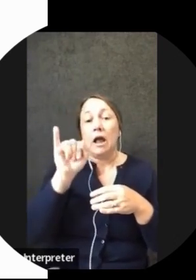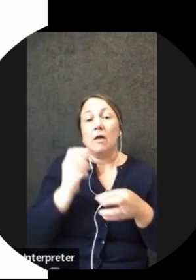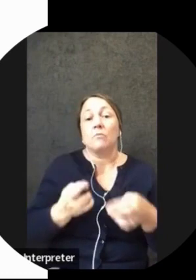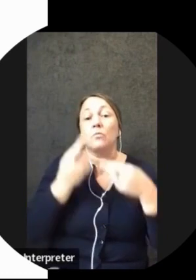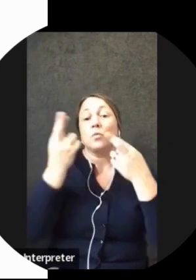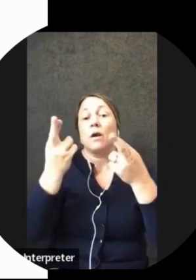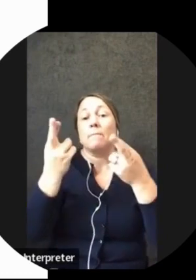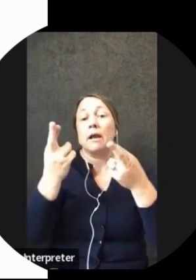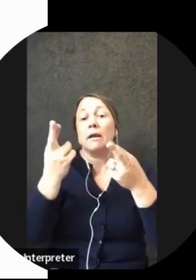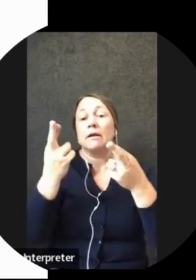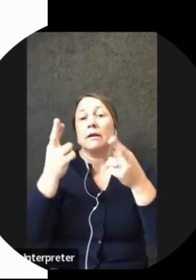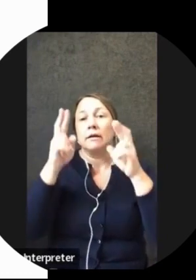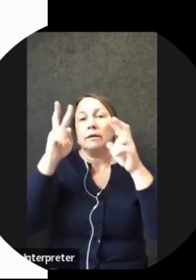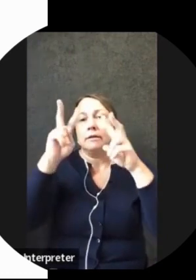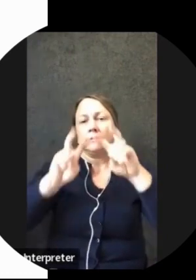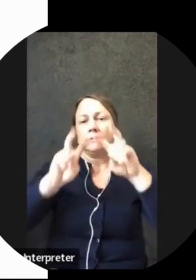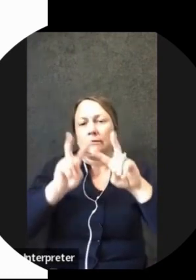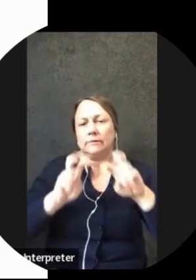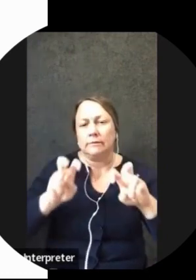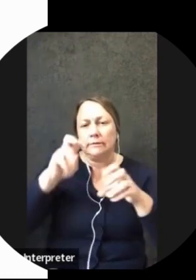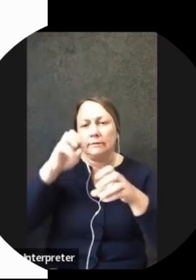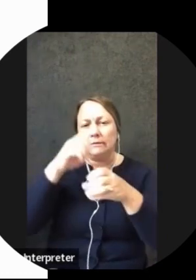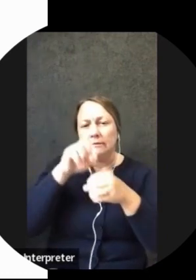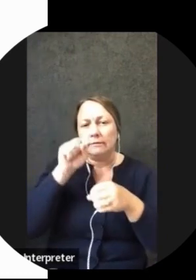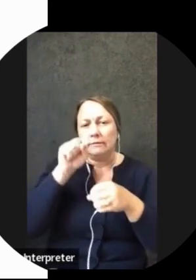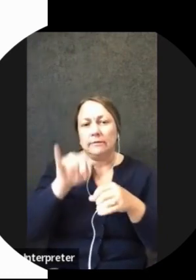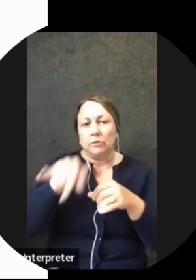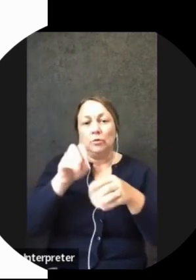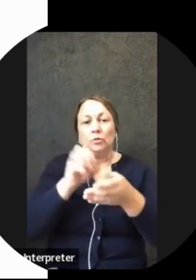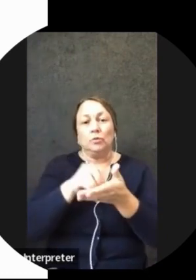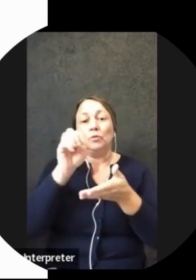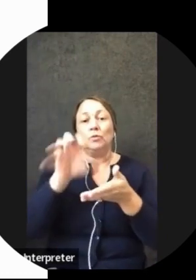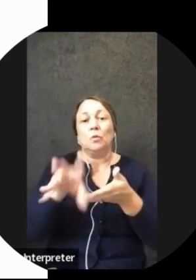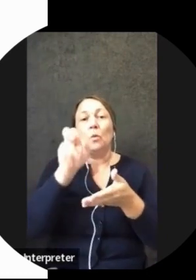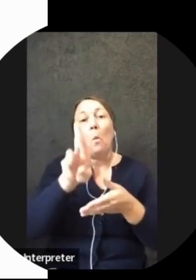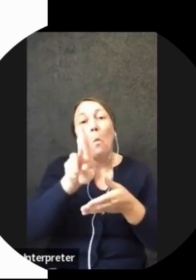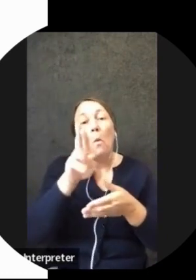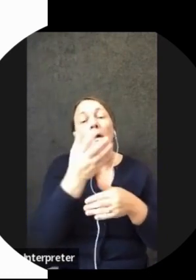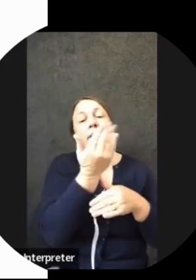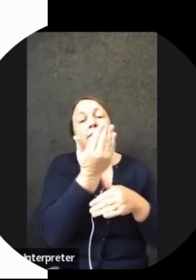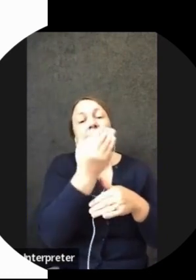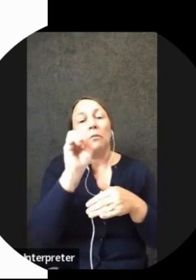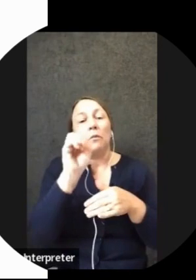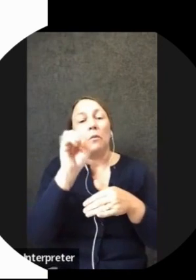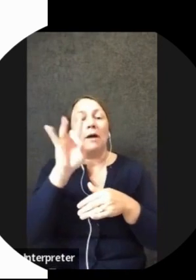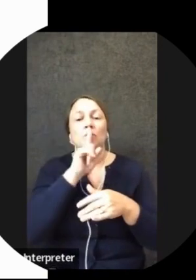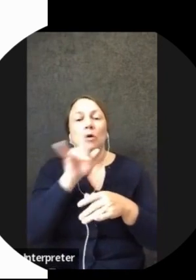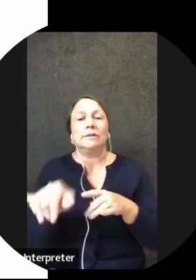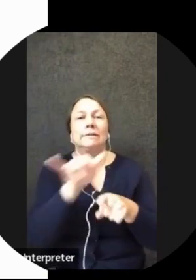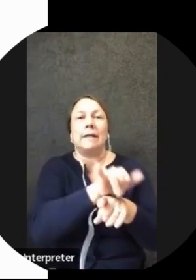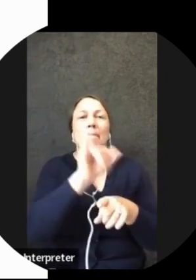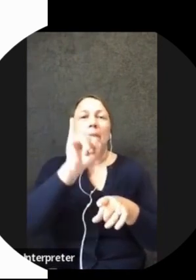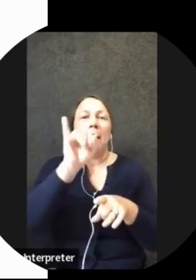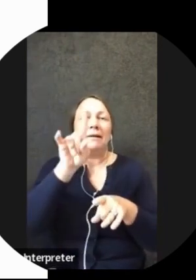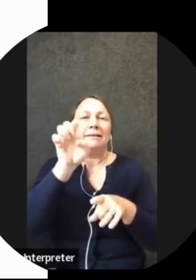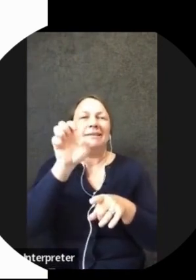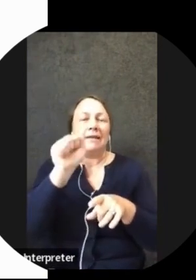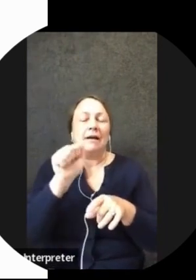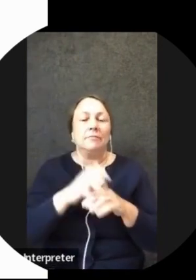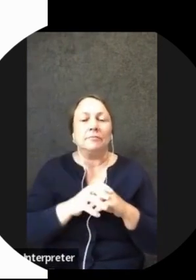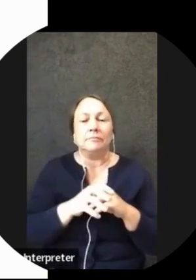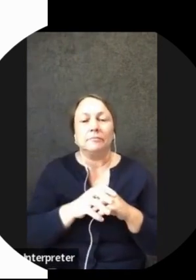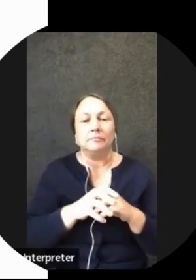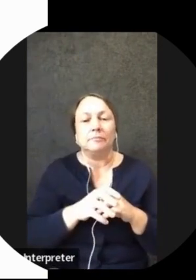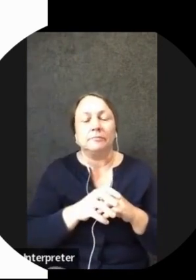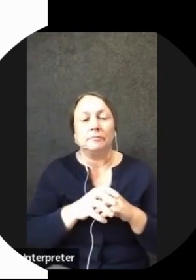be referred for a 1508 evaluation, which is also the same thing as an IDEA evaluation.